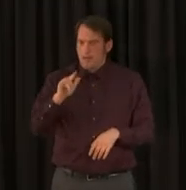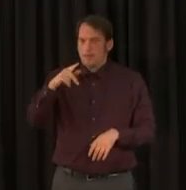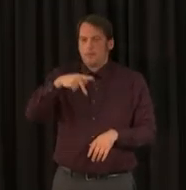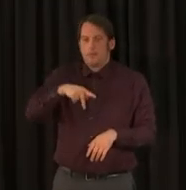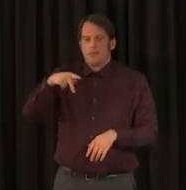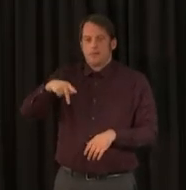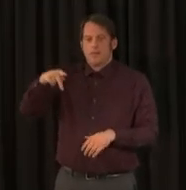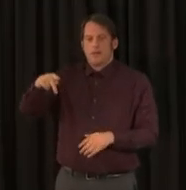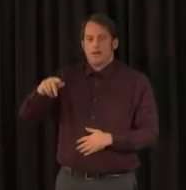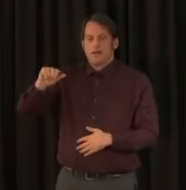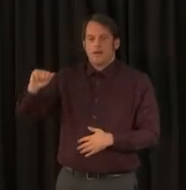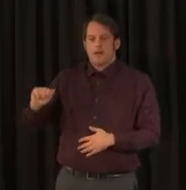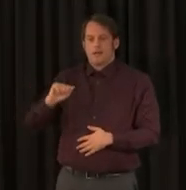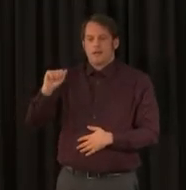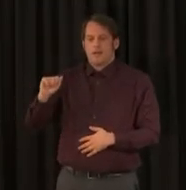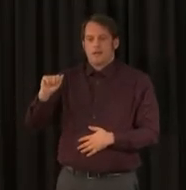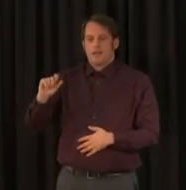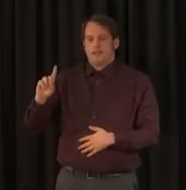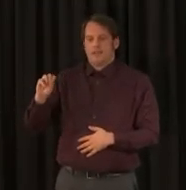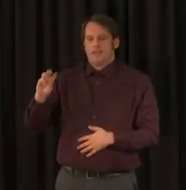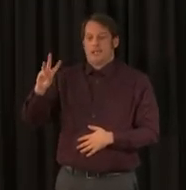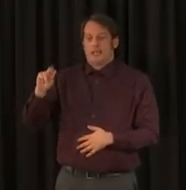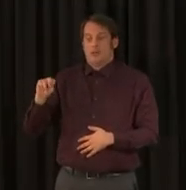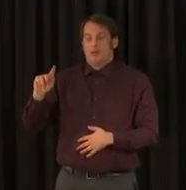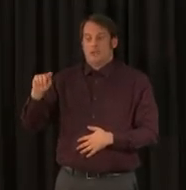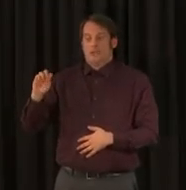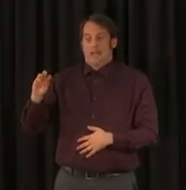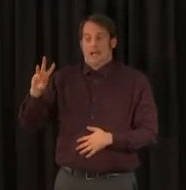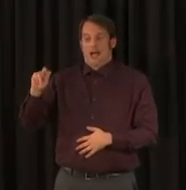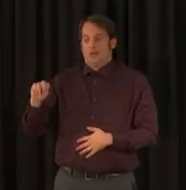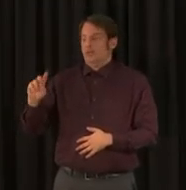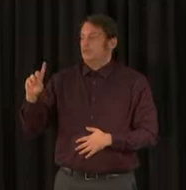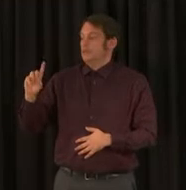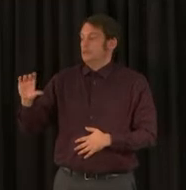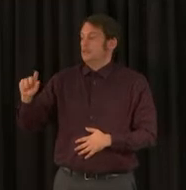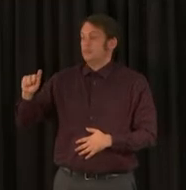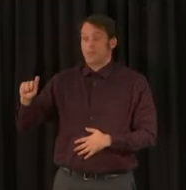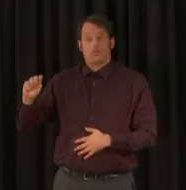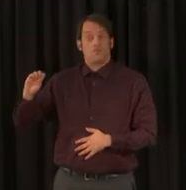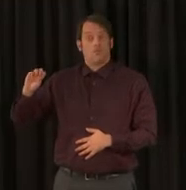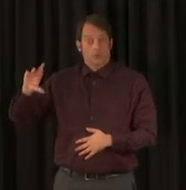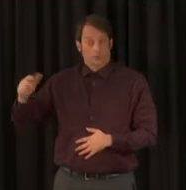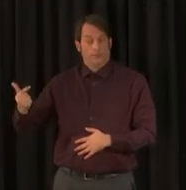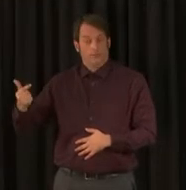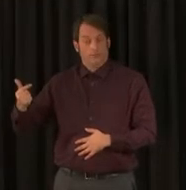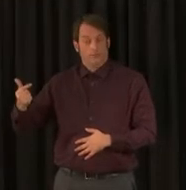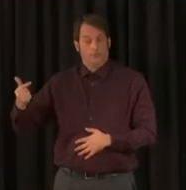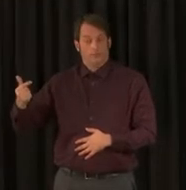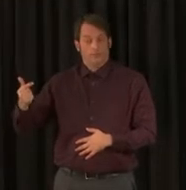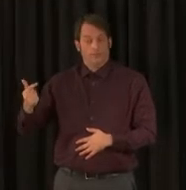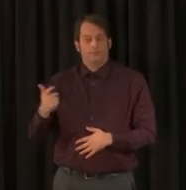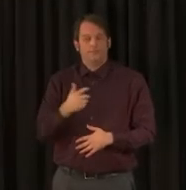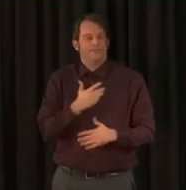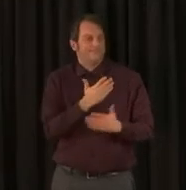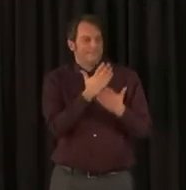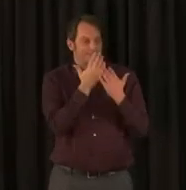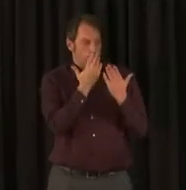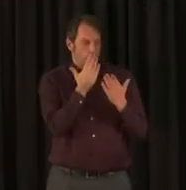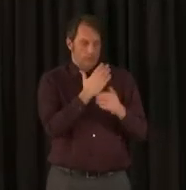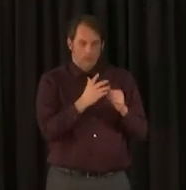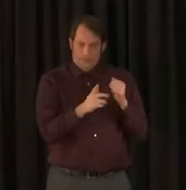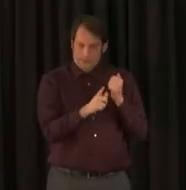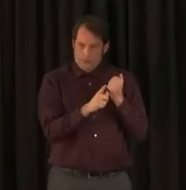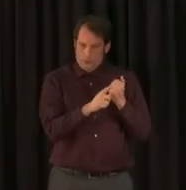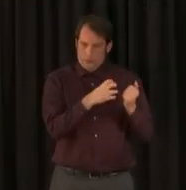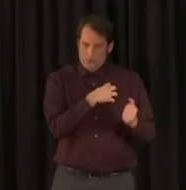ppp@downtowndc.org, and we look forward to assisting you. Thank you, Deputy Mayor, for the time, and I'm going to turn it right back over to you. Well, thanks so much for that,